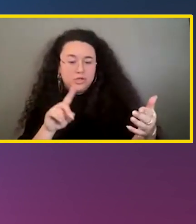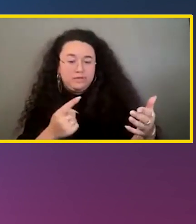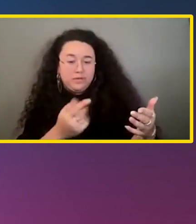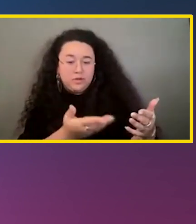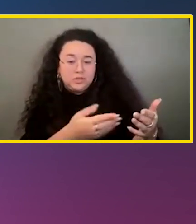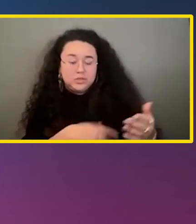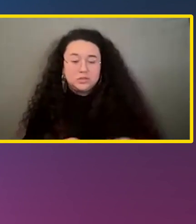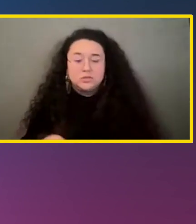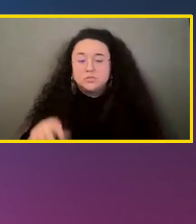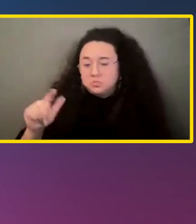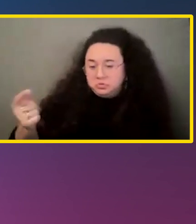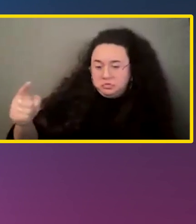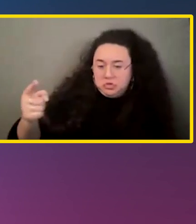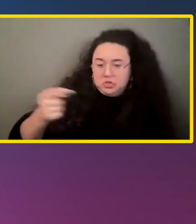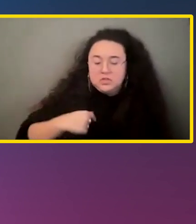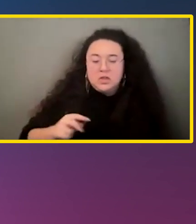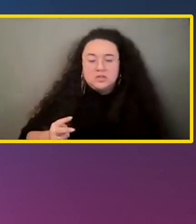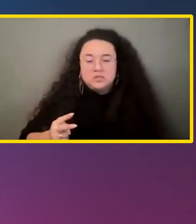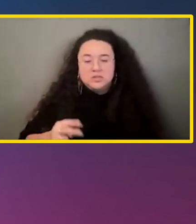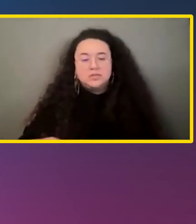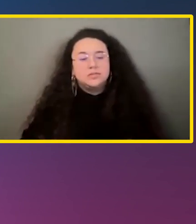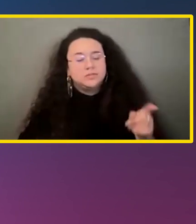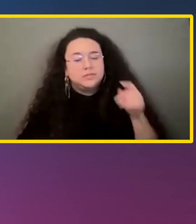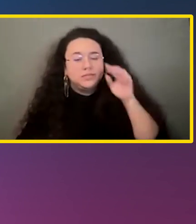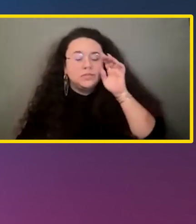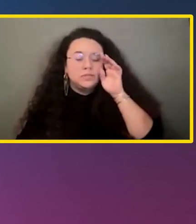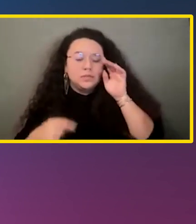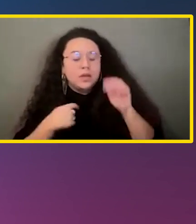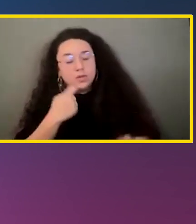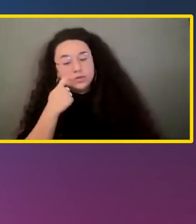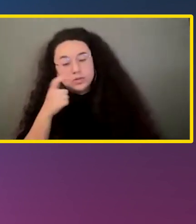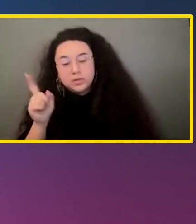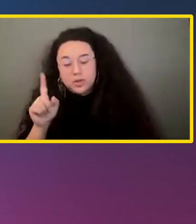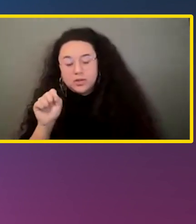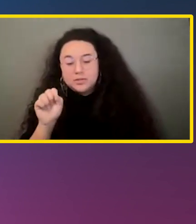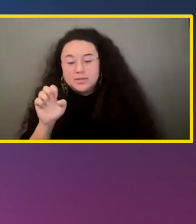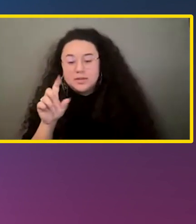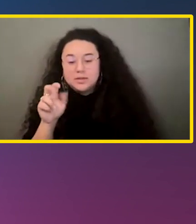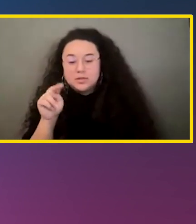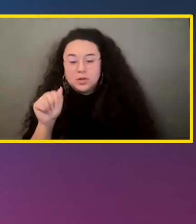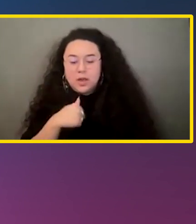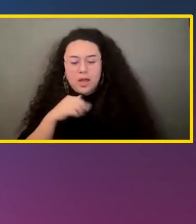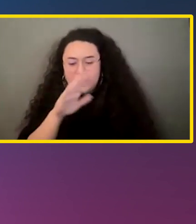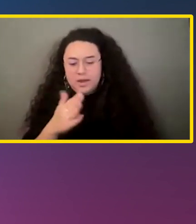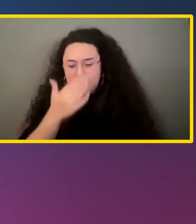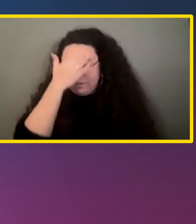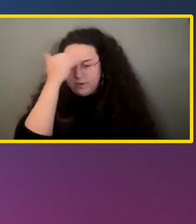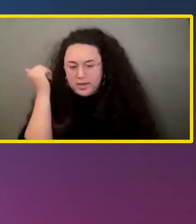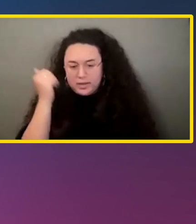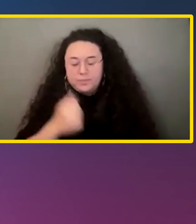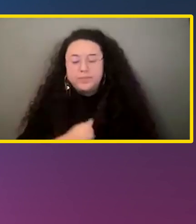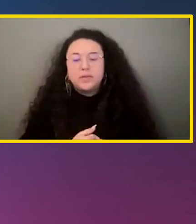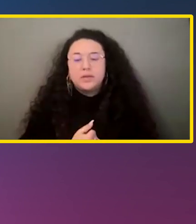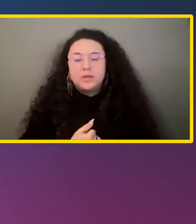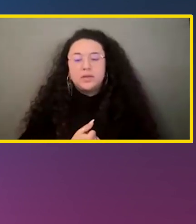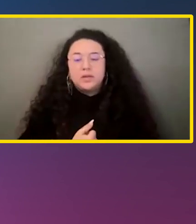first? No, you go first. I'll go after. Okay. I was recently in Sedona, and I'll never forget looking at this